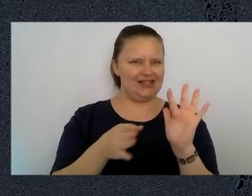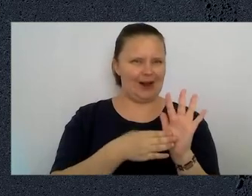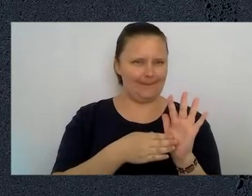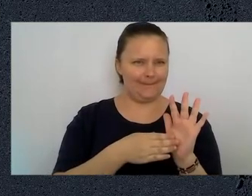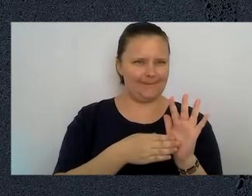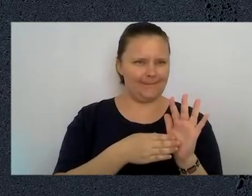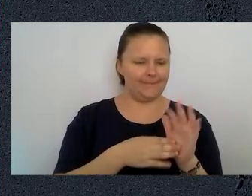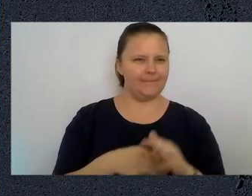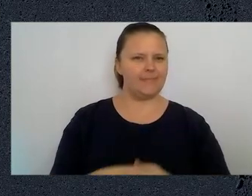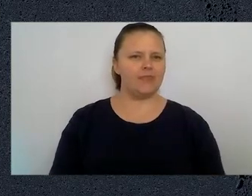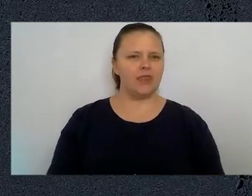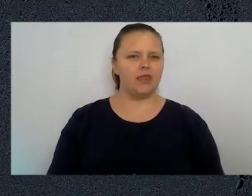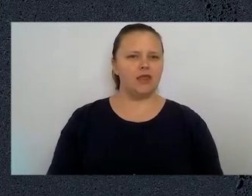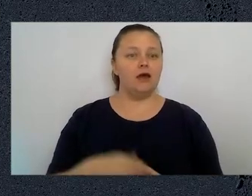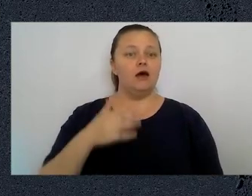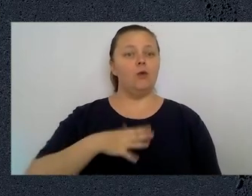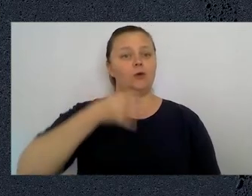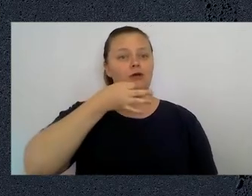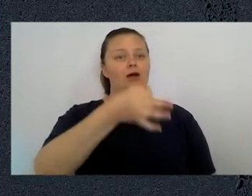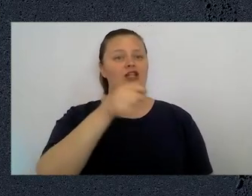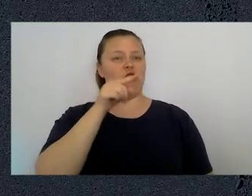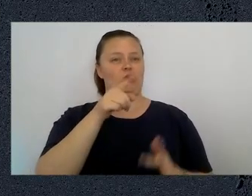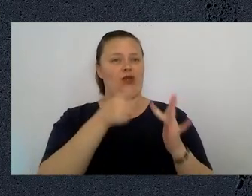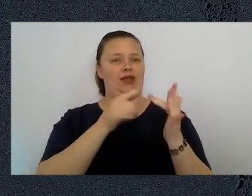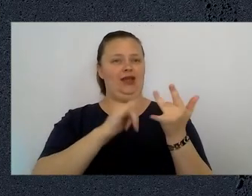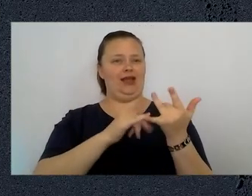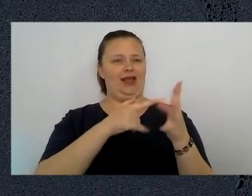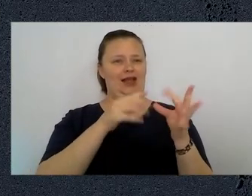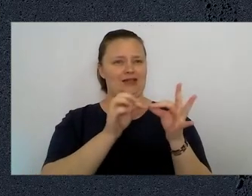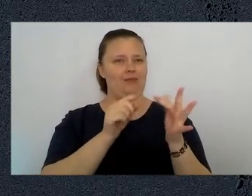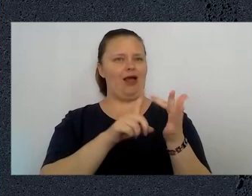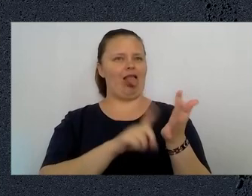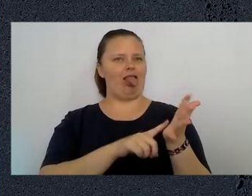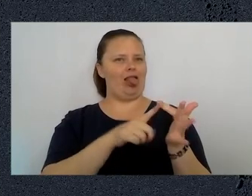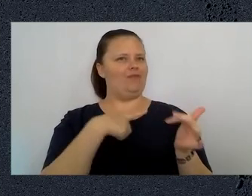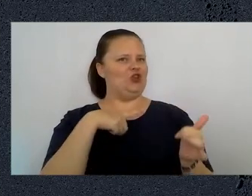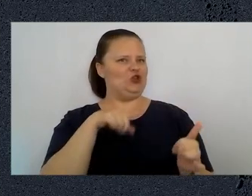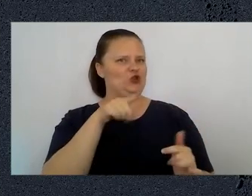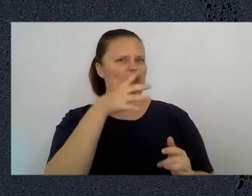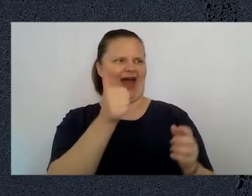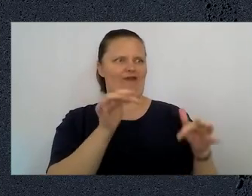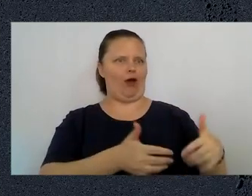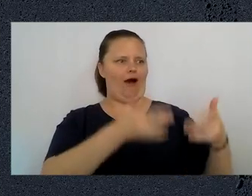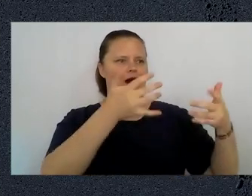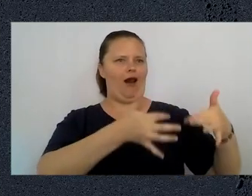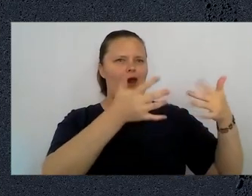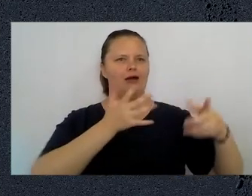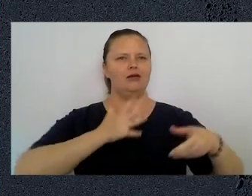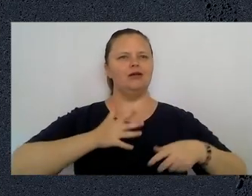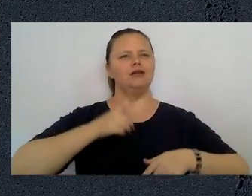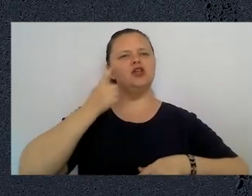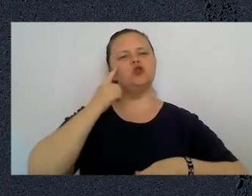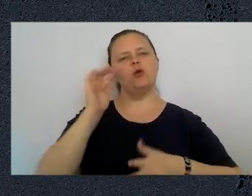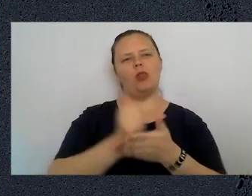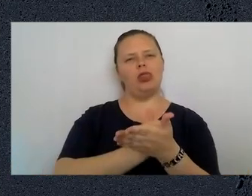about that, because you've got your finger on all the data. And I think we need to paint a picture of some of the numbers here, because it offers